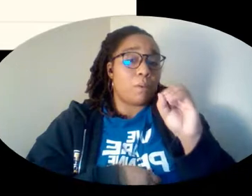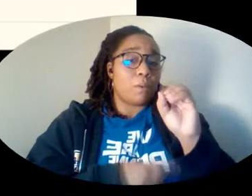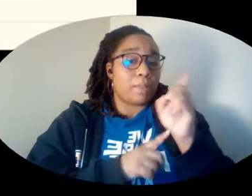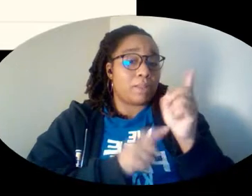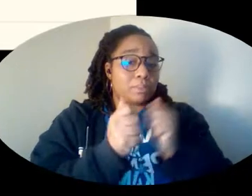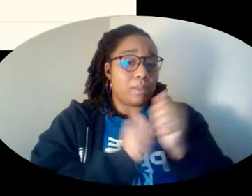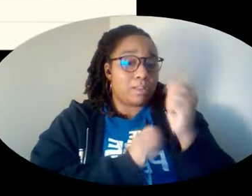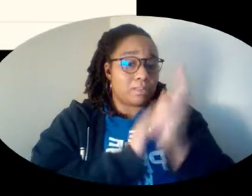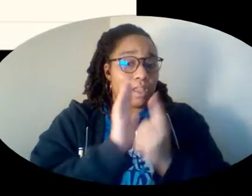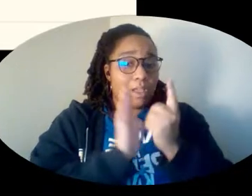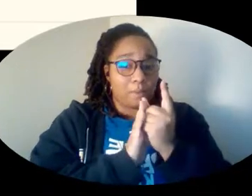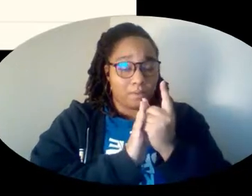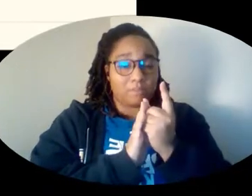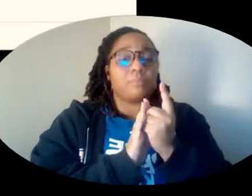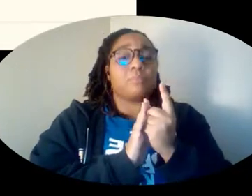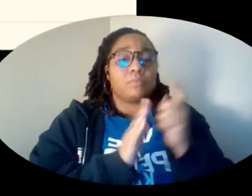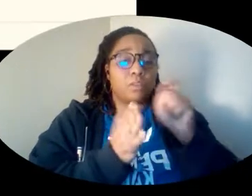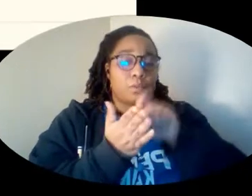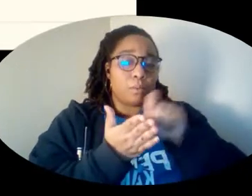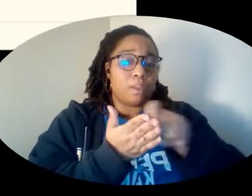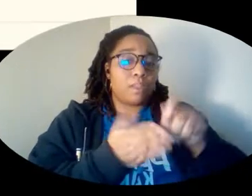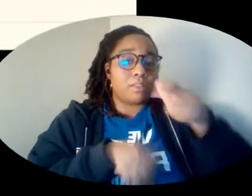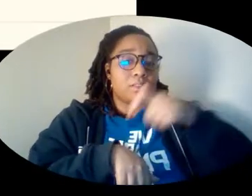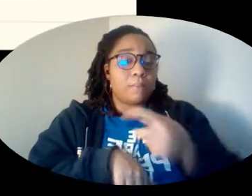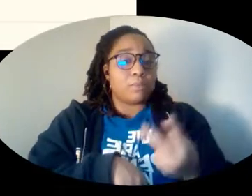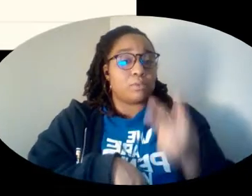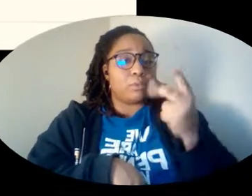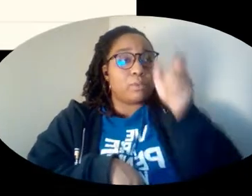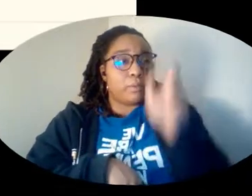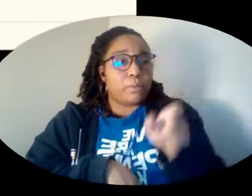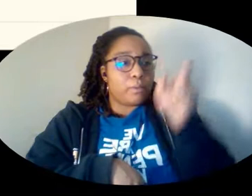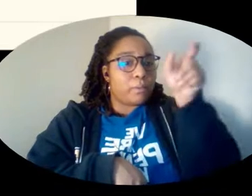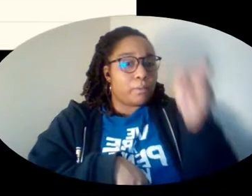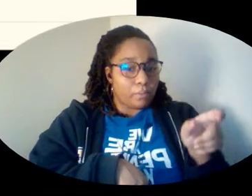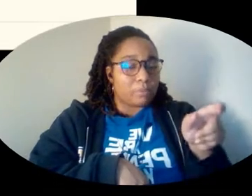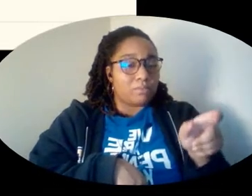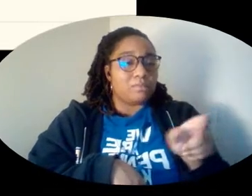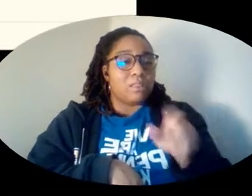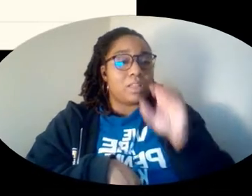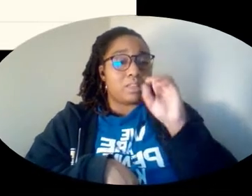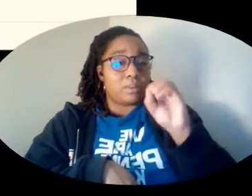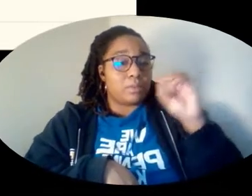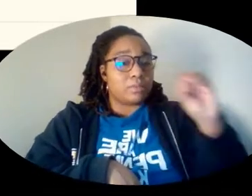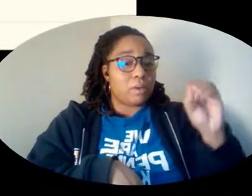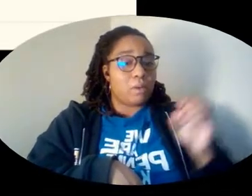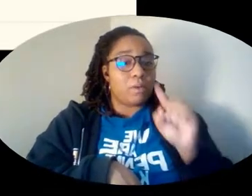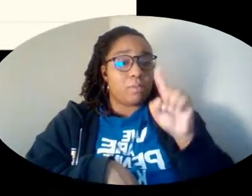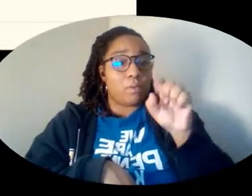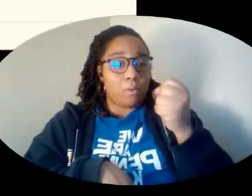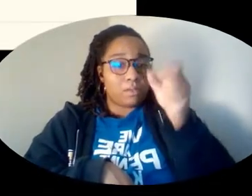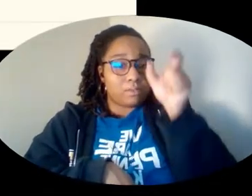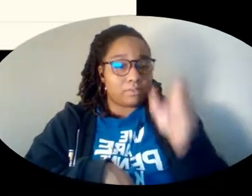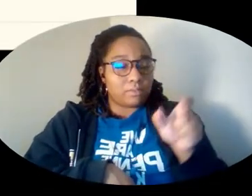0 minutes past the hour. You write the time to 2 places, so I write zeros in the 1's place and the